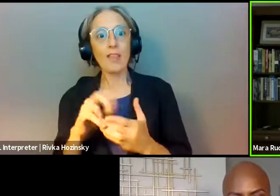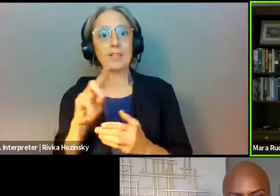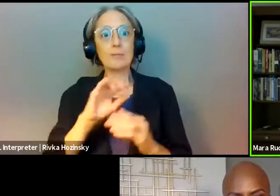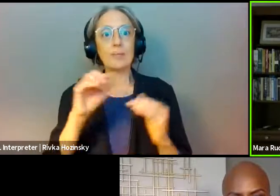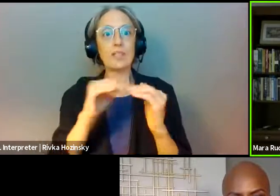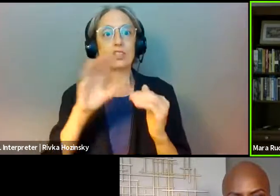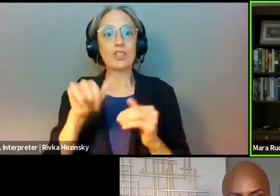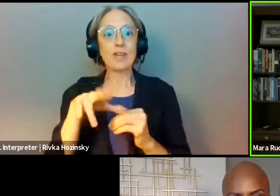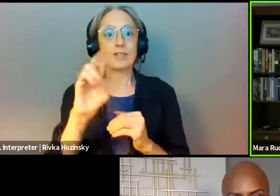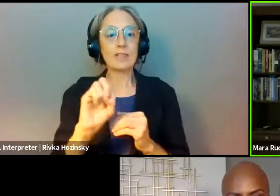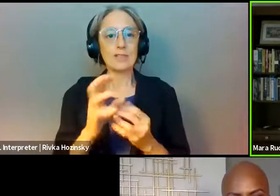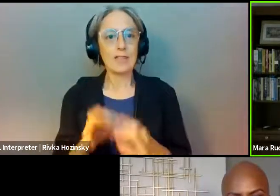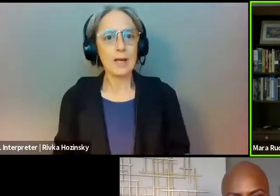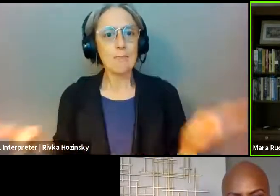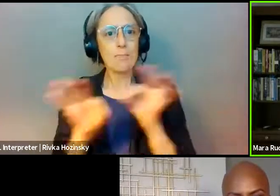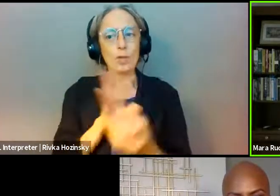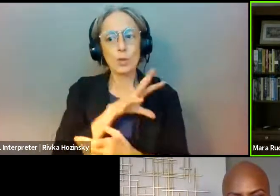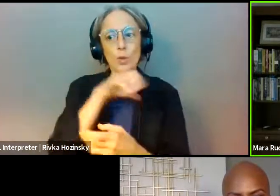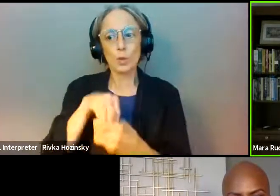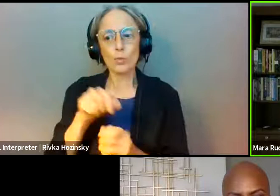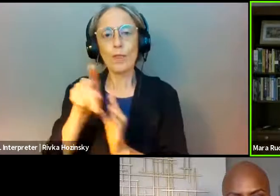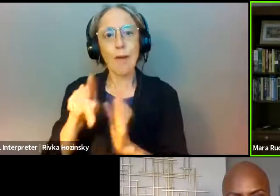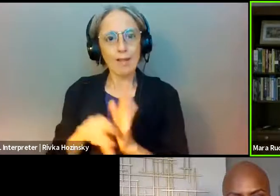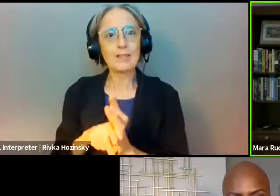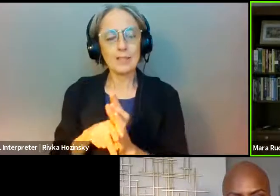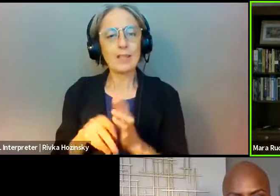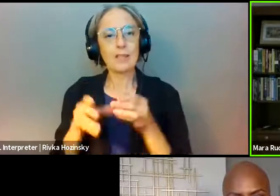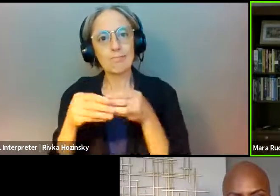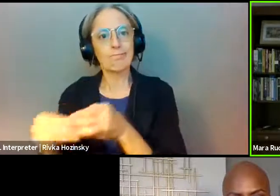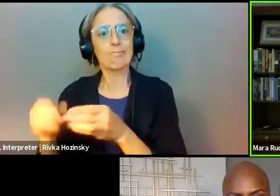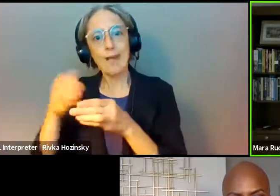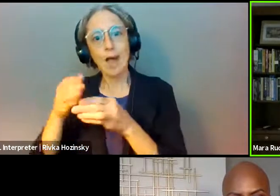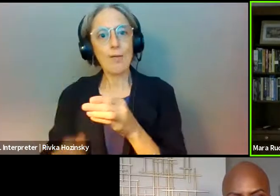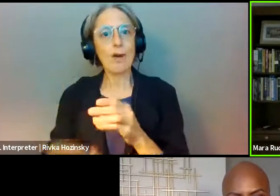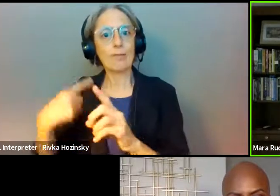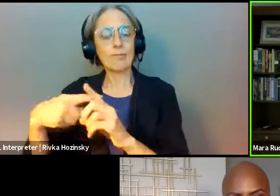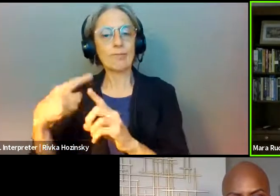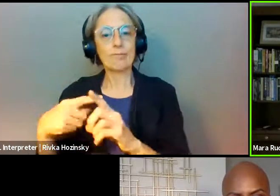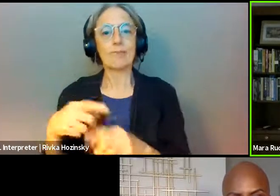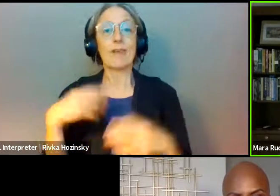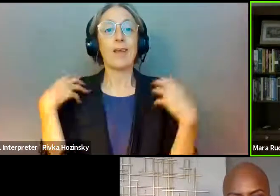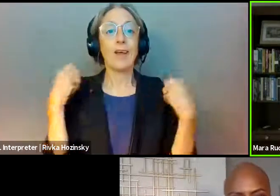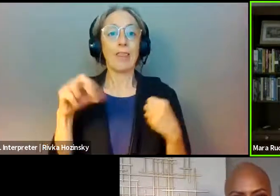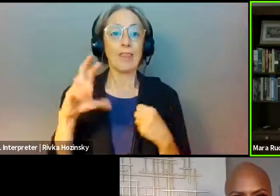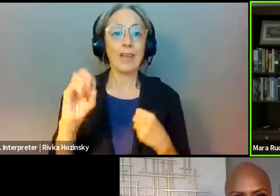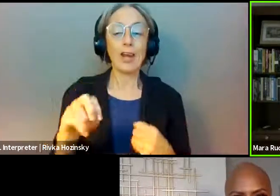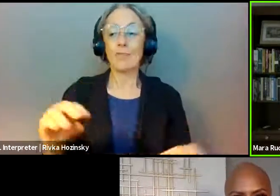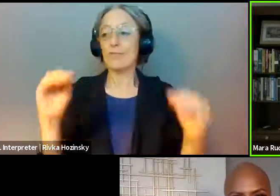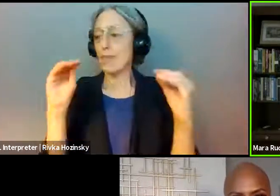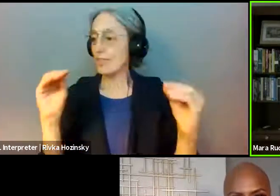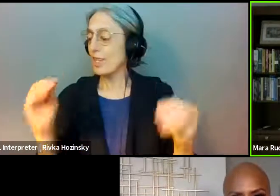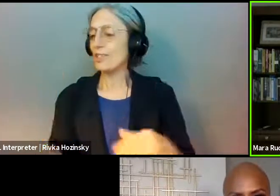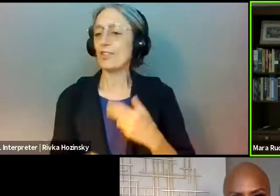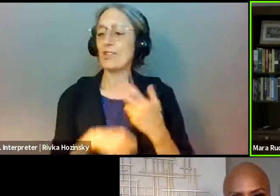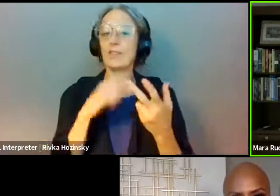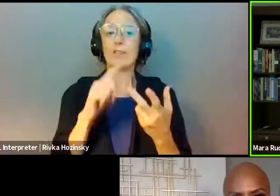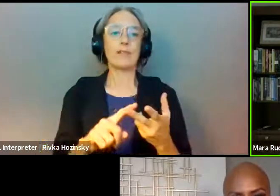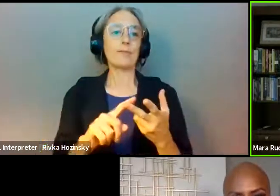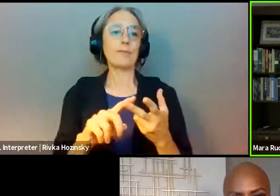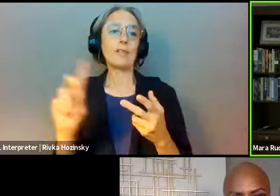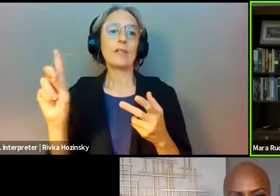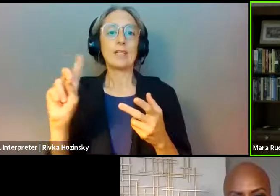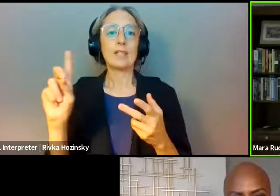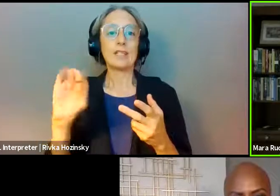good policy outcomes. Disability issues are healthcare issues, they're education issues, they're democratic, small